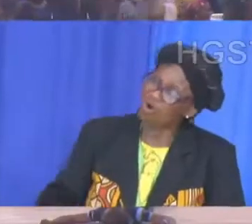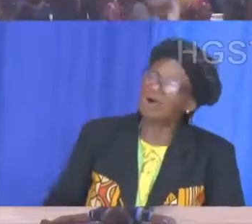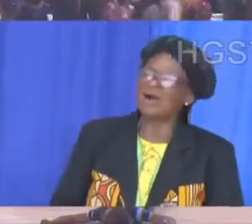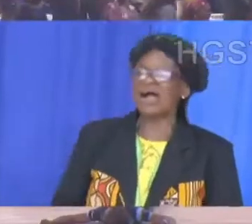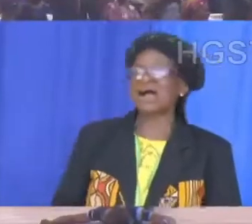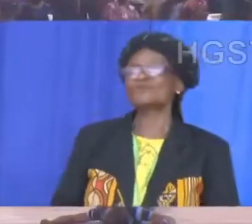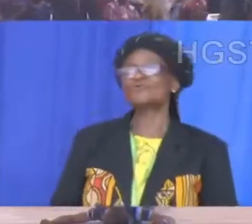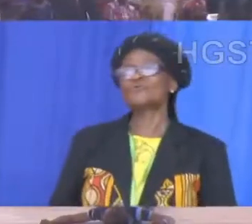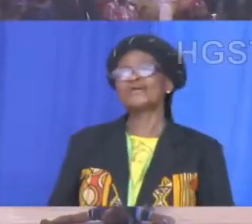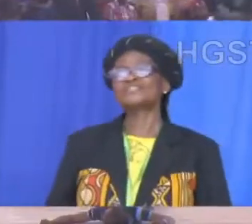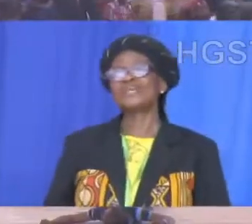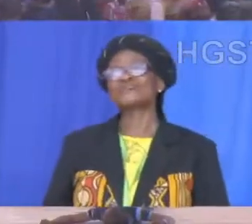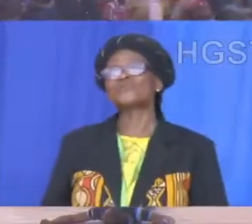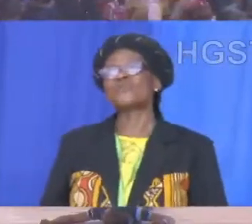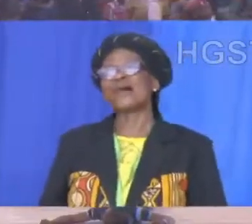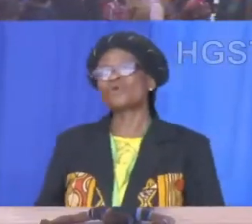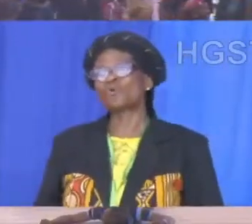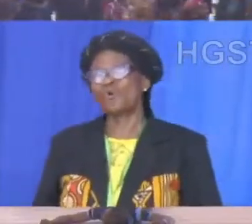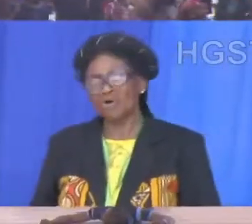Thank you, Savior.